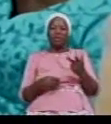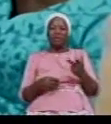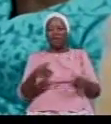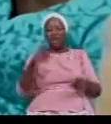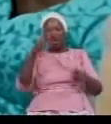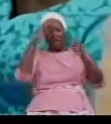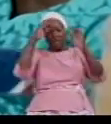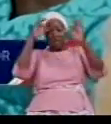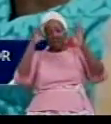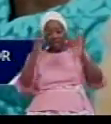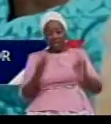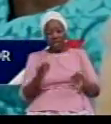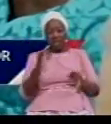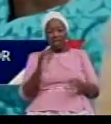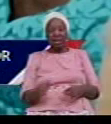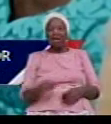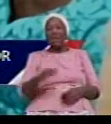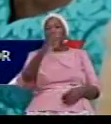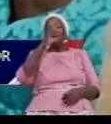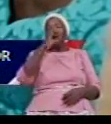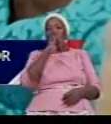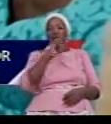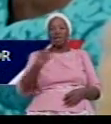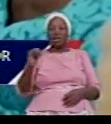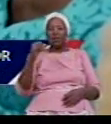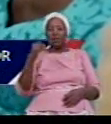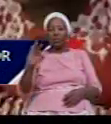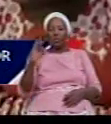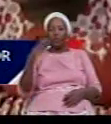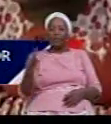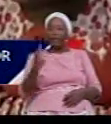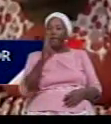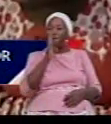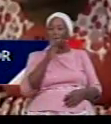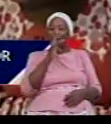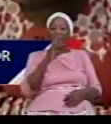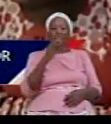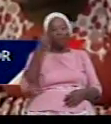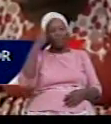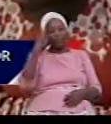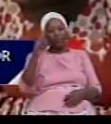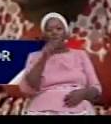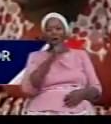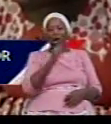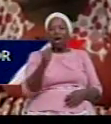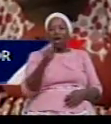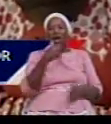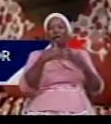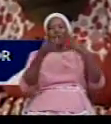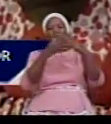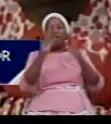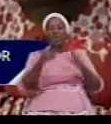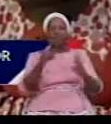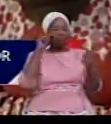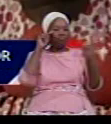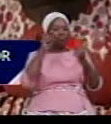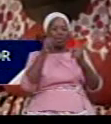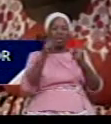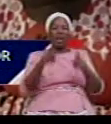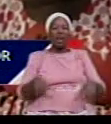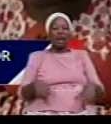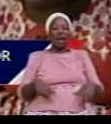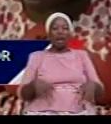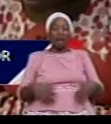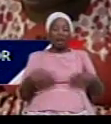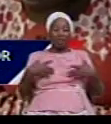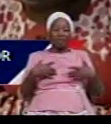decidedly drinking of the water for a heavenward life.